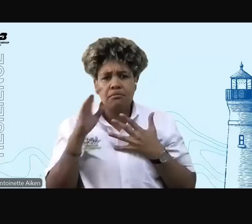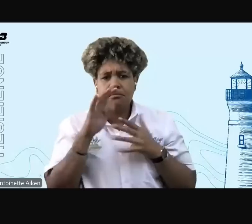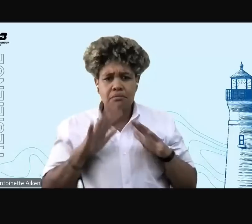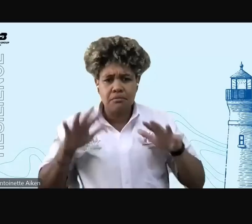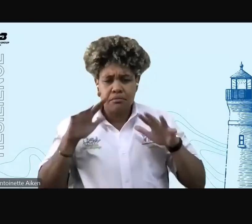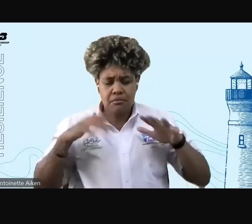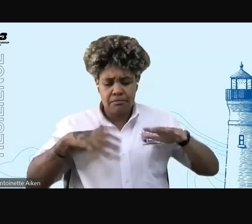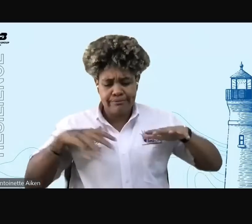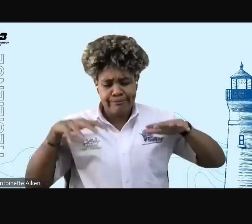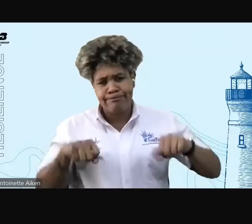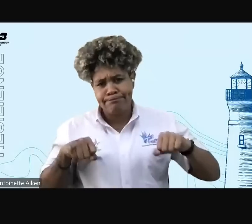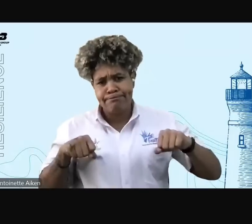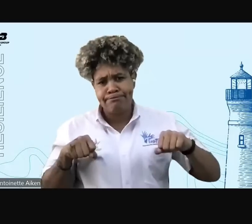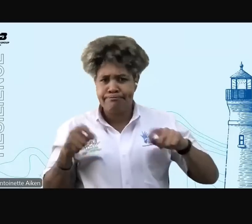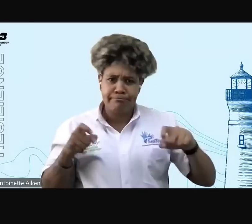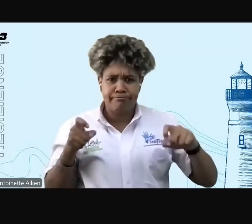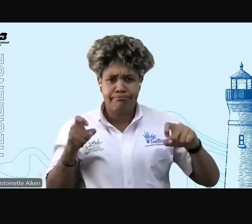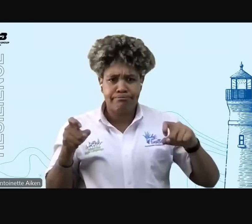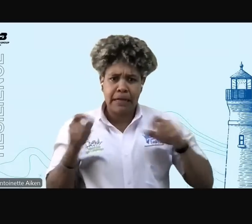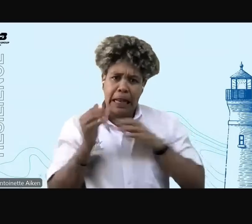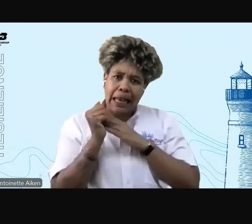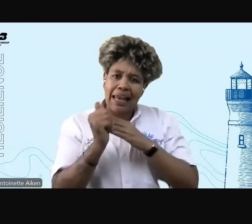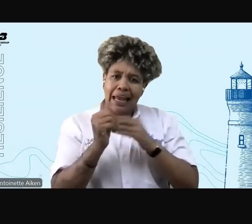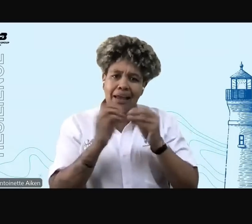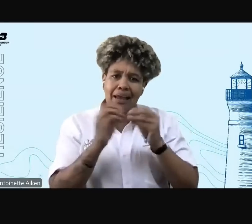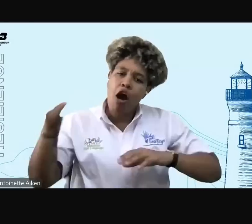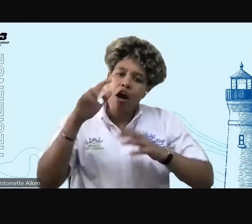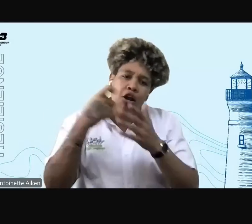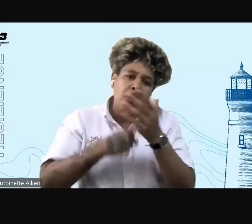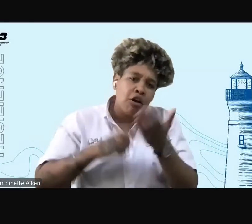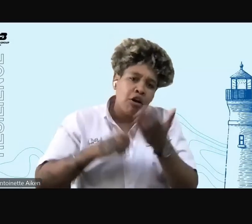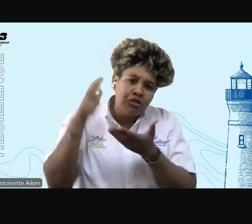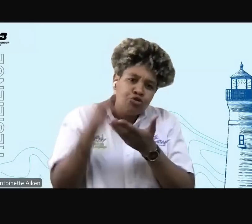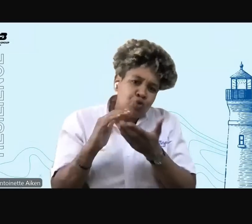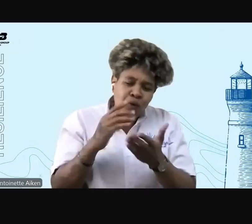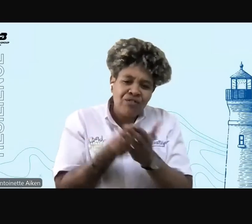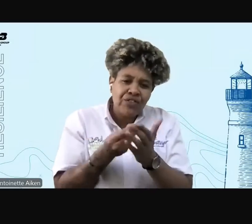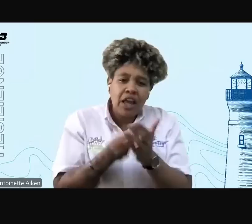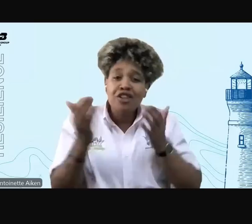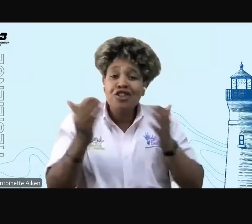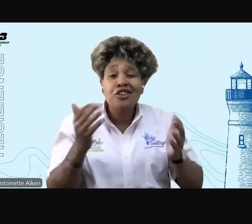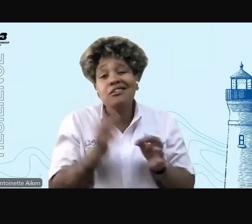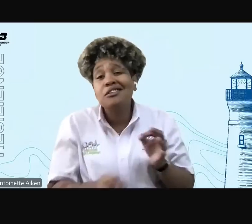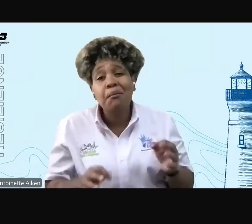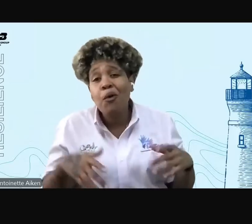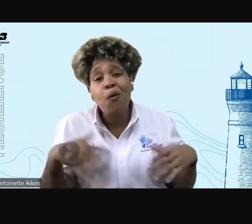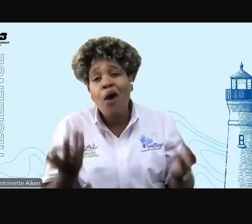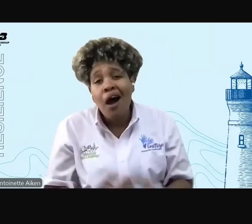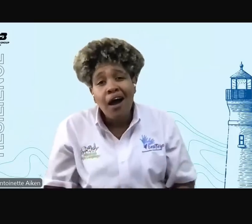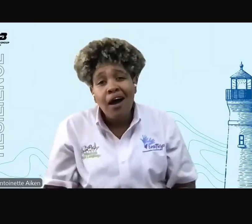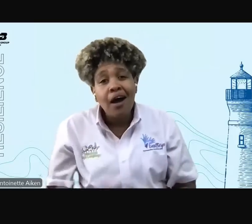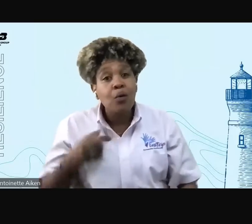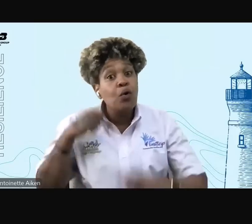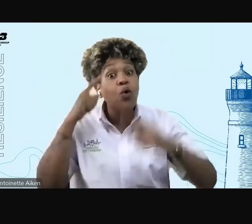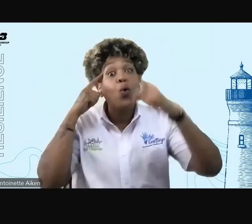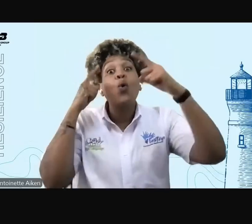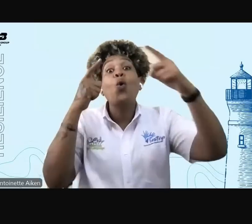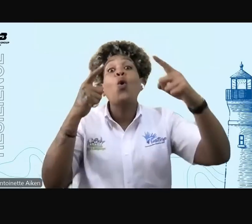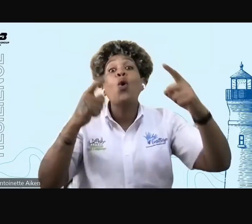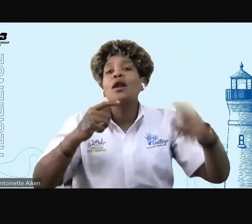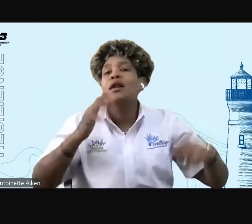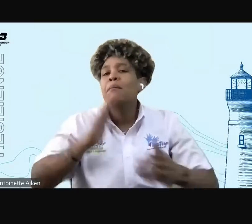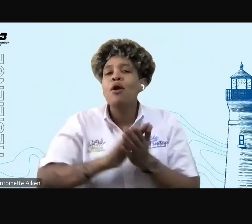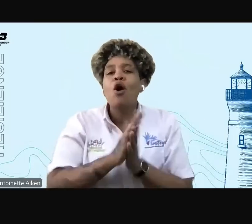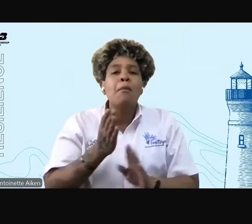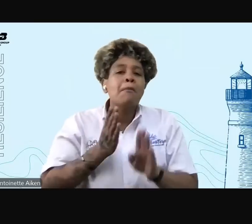cost-effective, customer-centered financial services. Simply put, we just aspire to be the